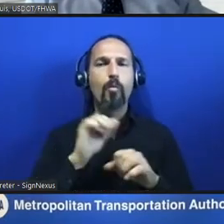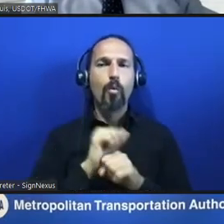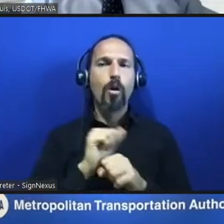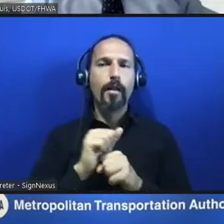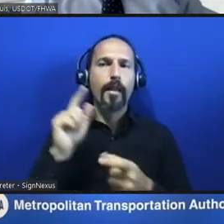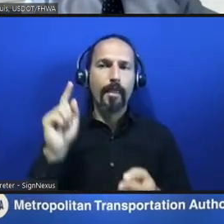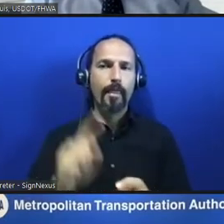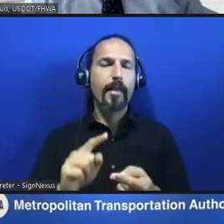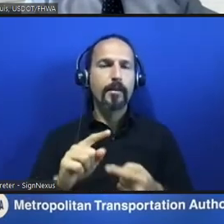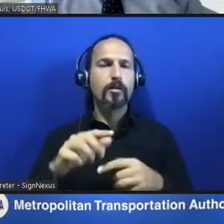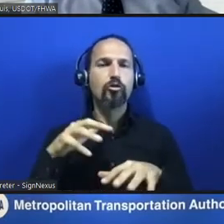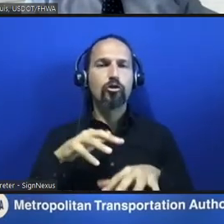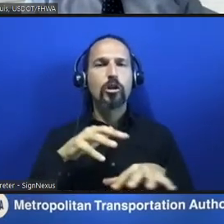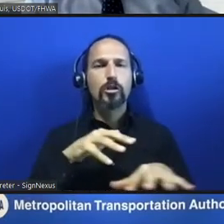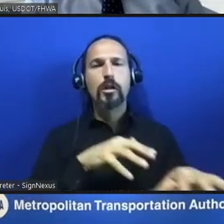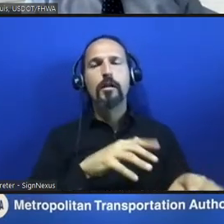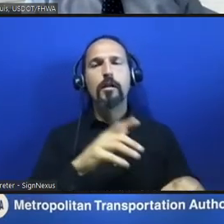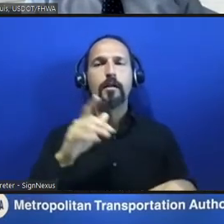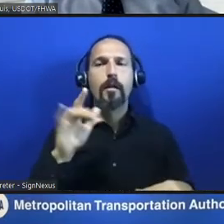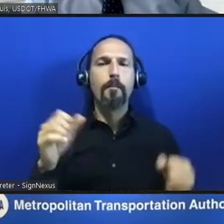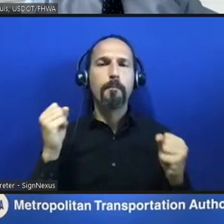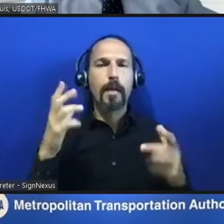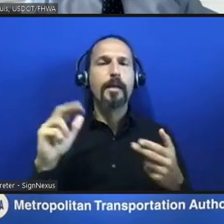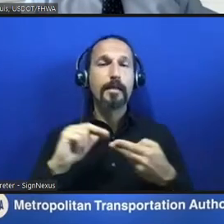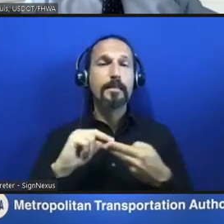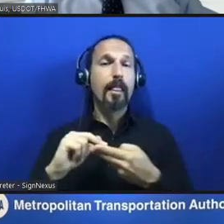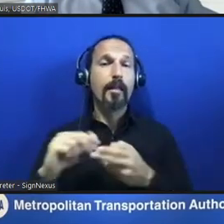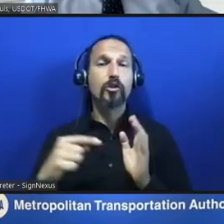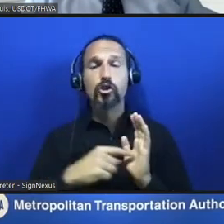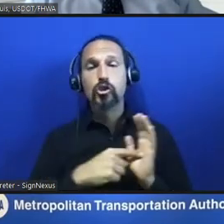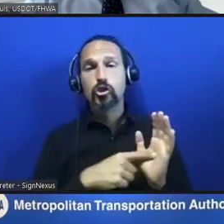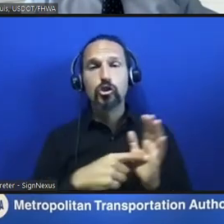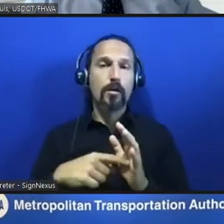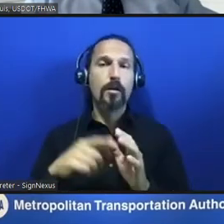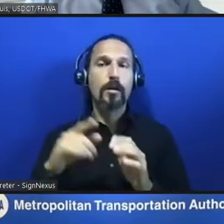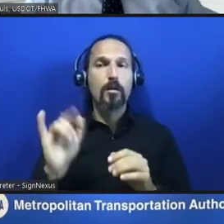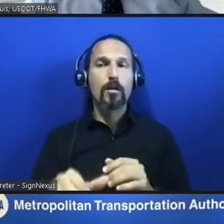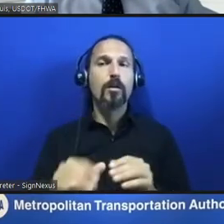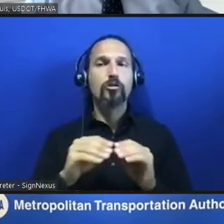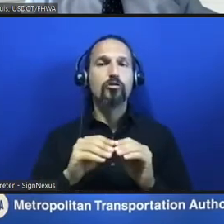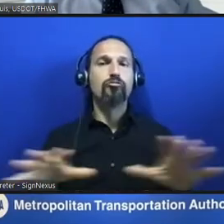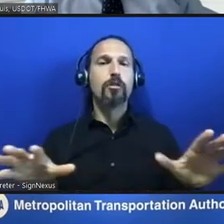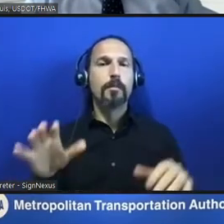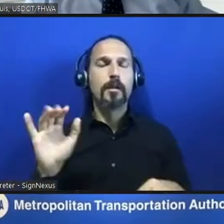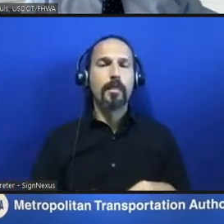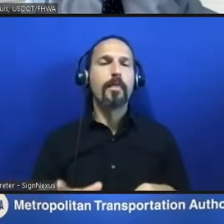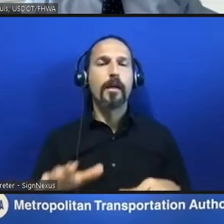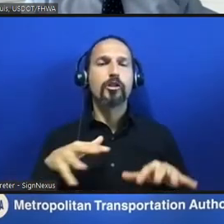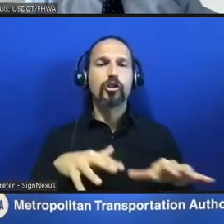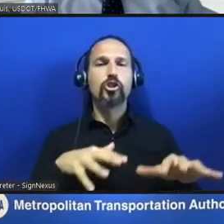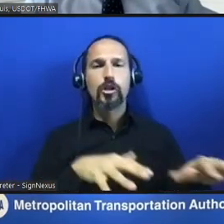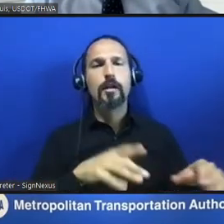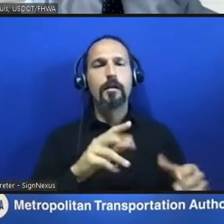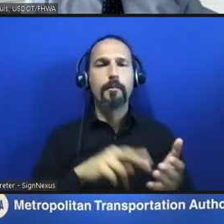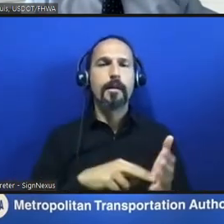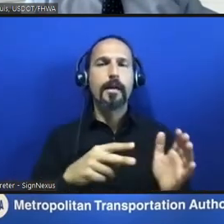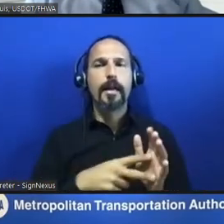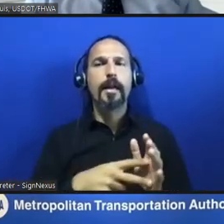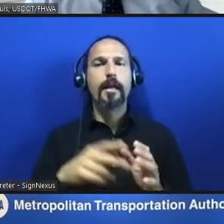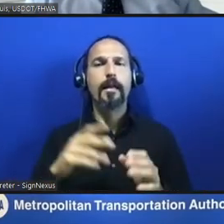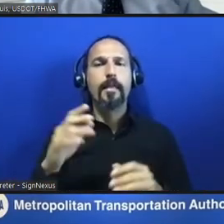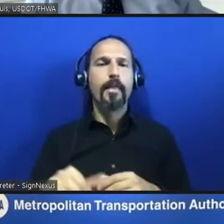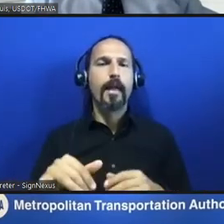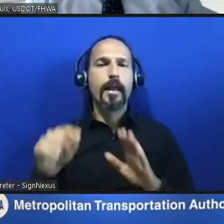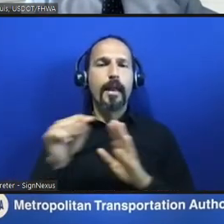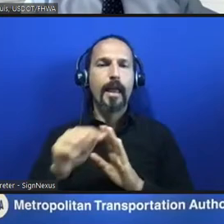decreasing congestion multiple slideshow you are redistributing congestion thus redistributing the